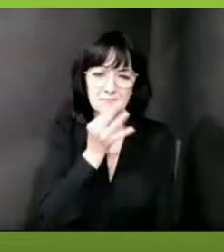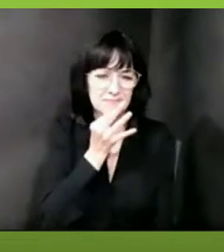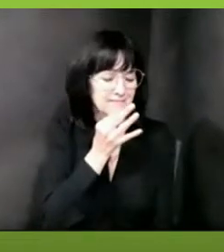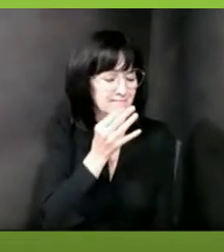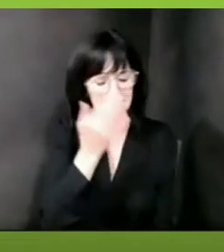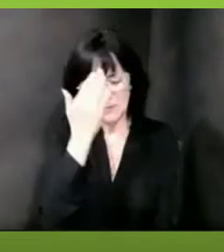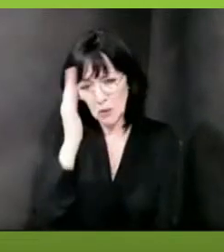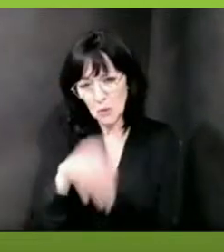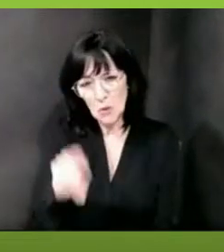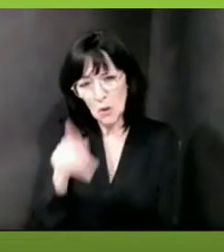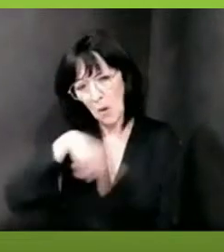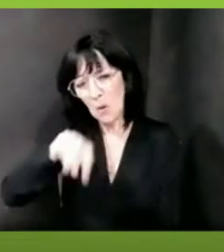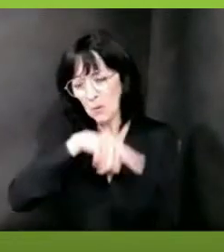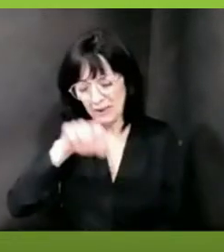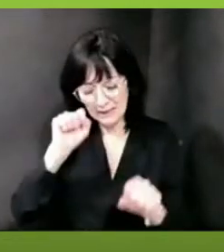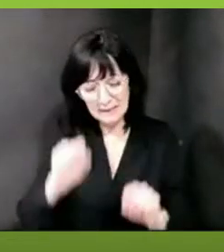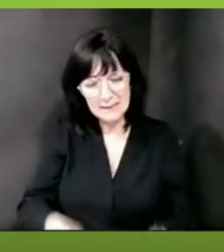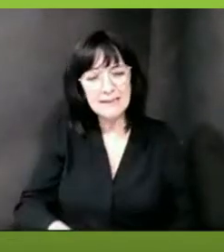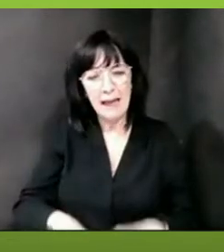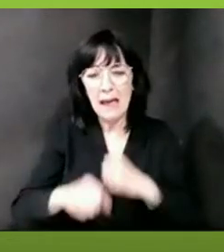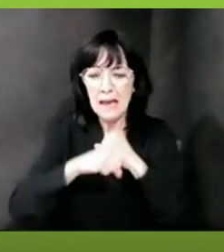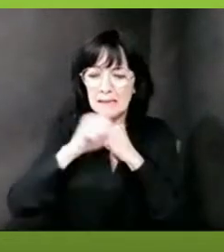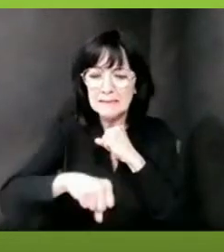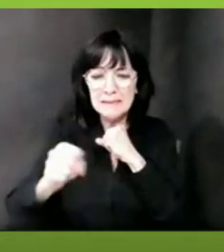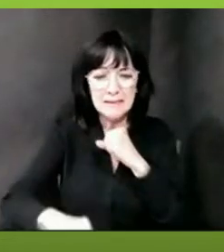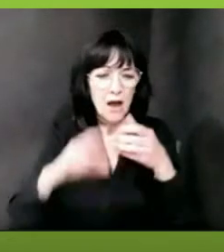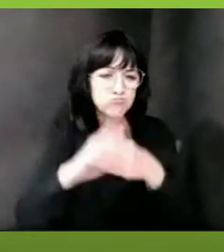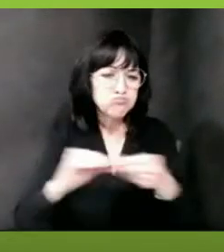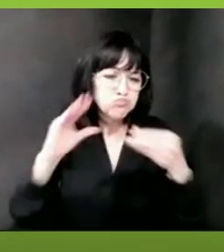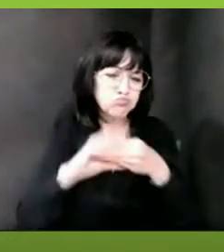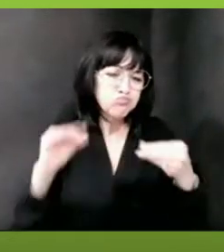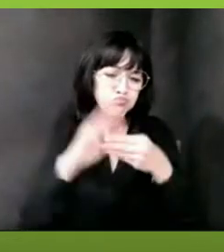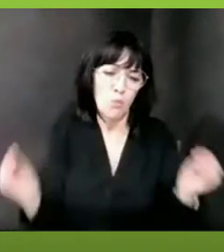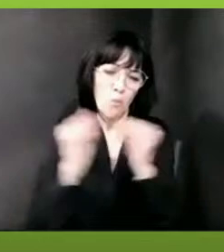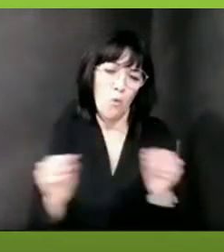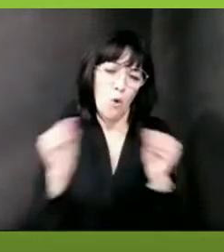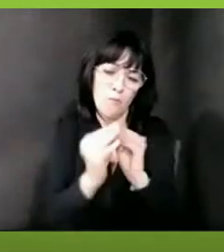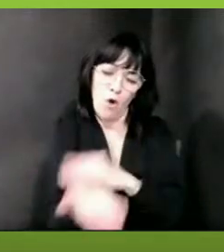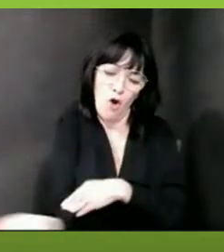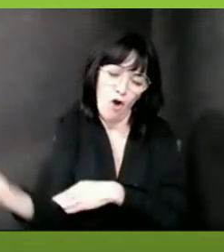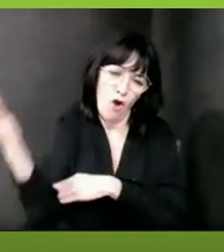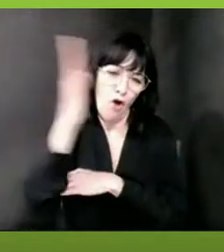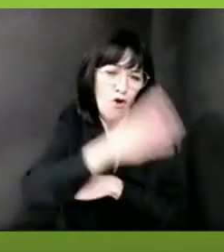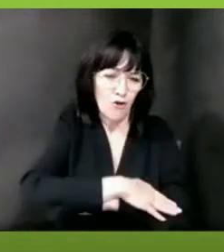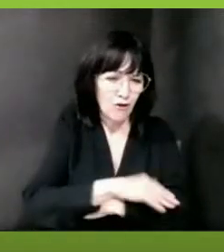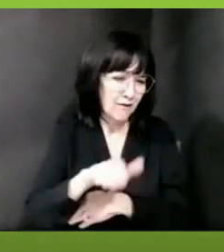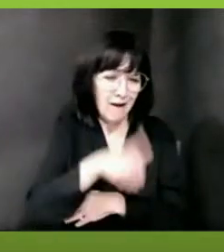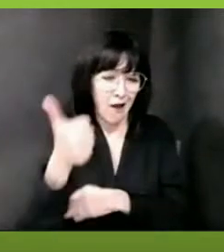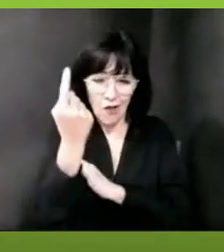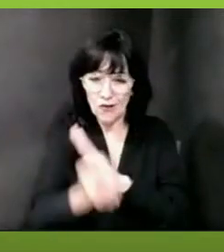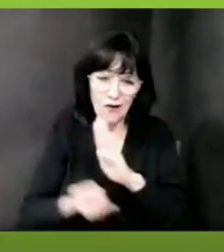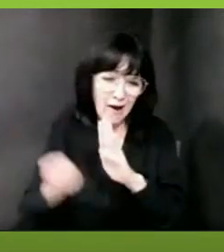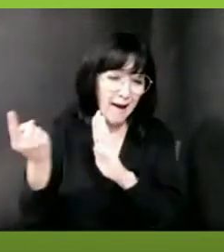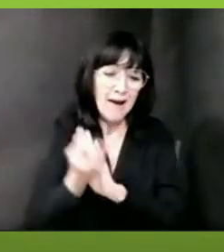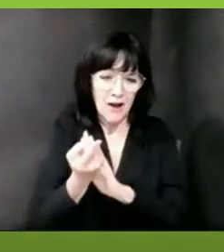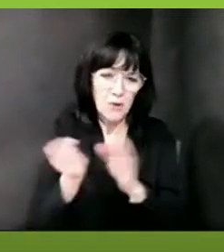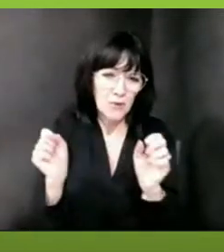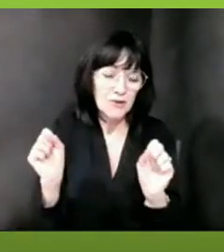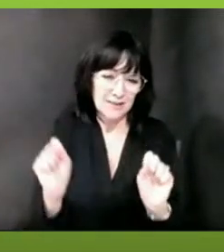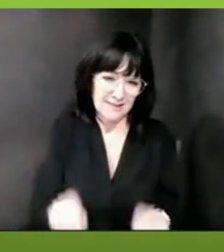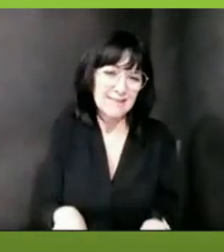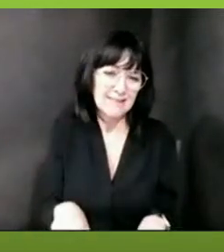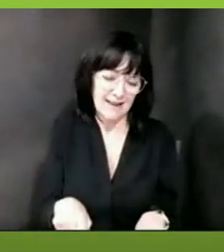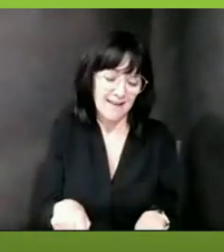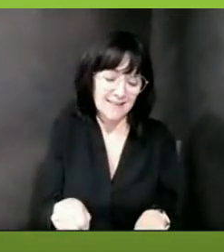but we don't have that. So I appreciate all of what you've shared, and I will turn it over